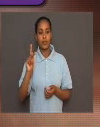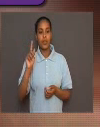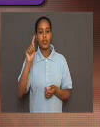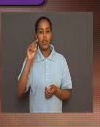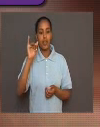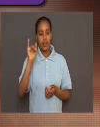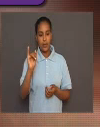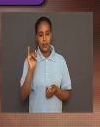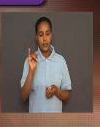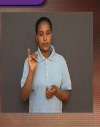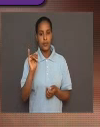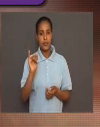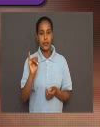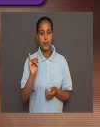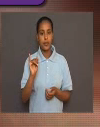titanium,